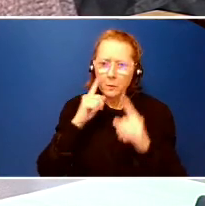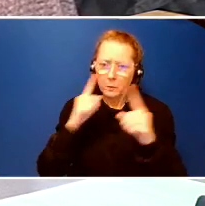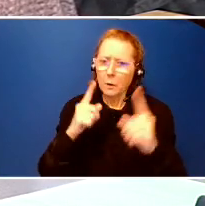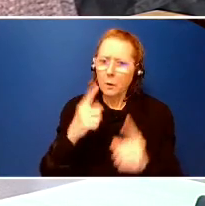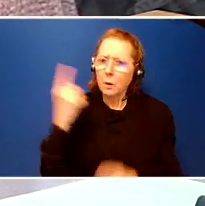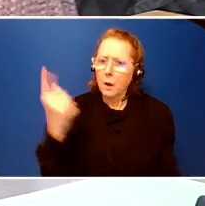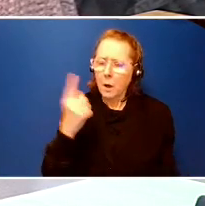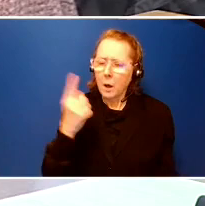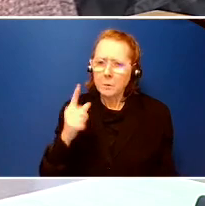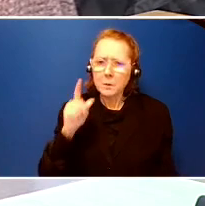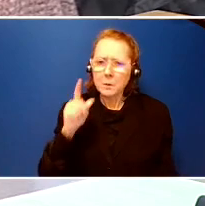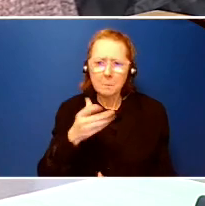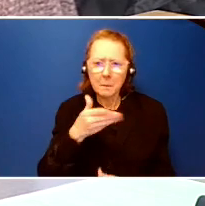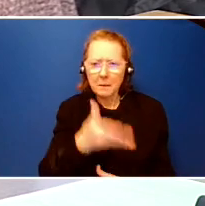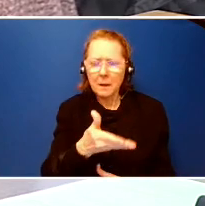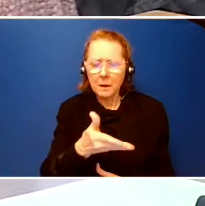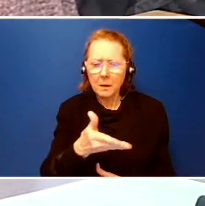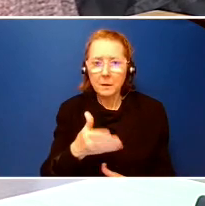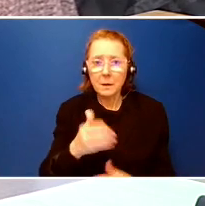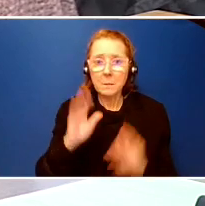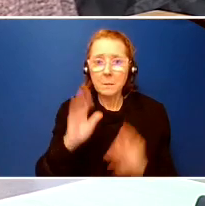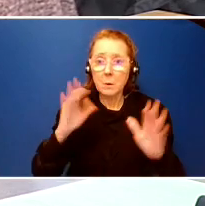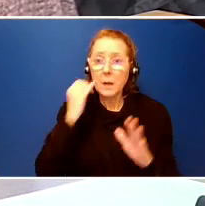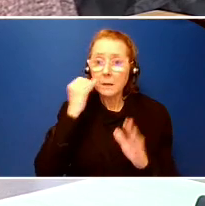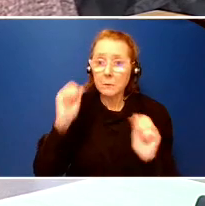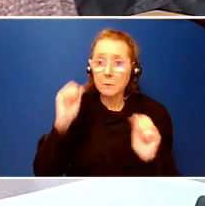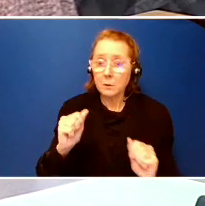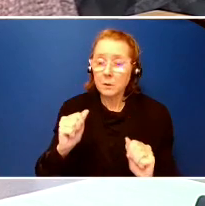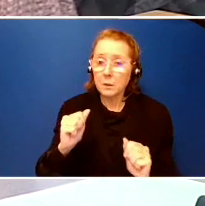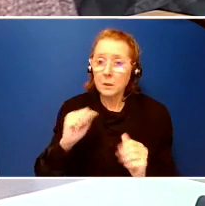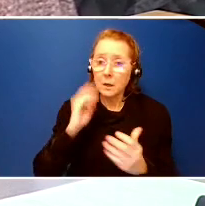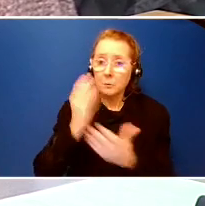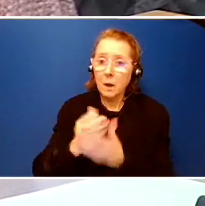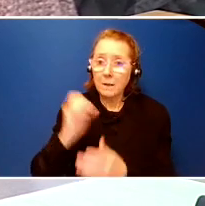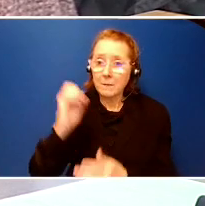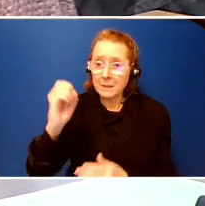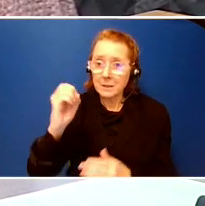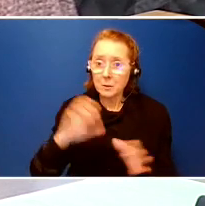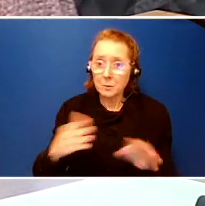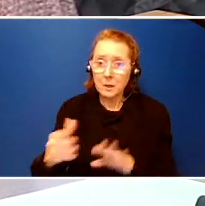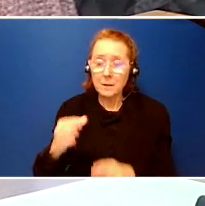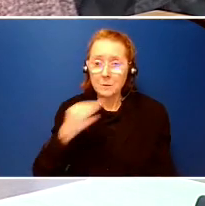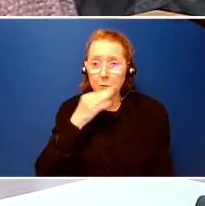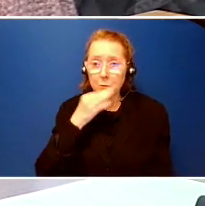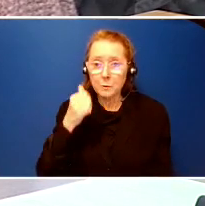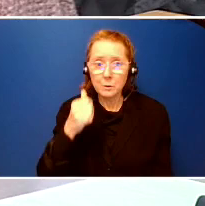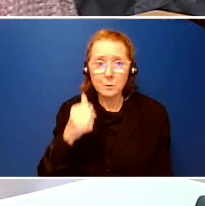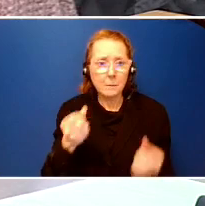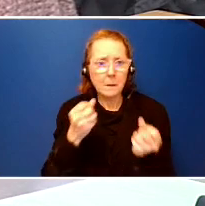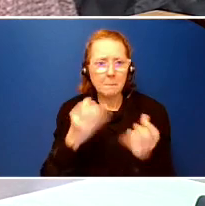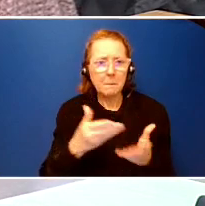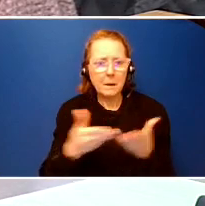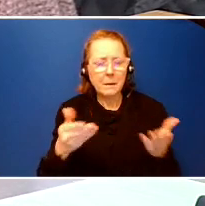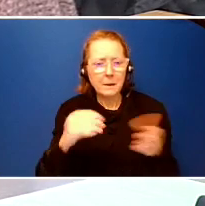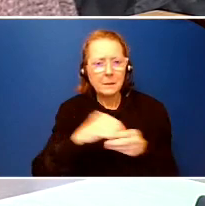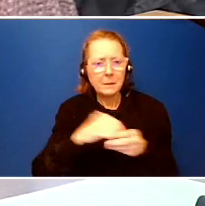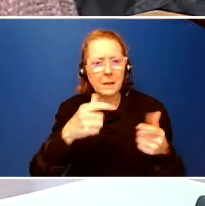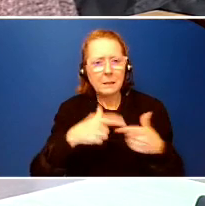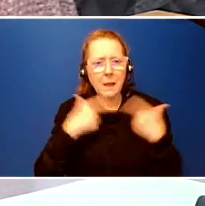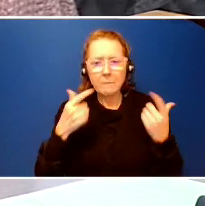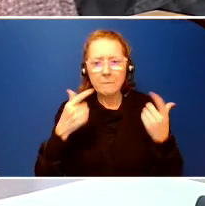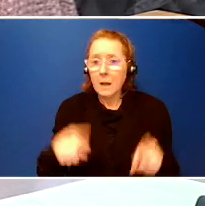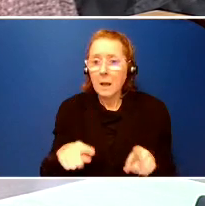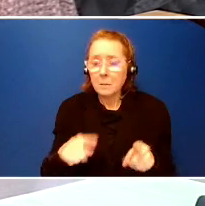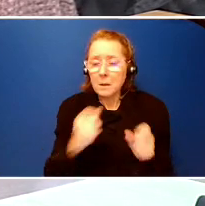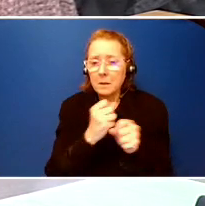there. It would be great if we could get there sooner. We know that there are lots of things in life that that happen, that